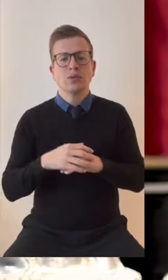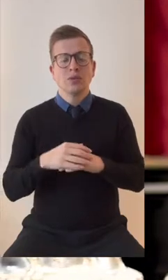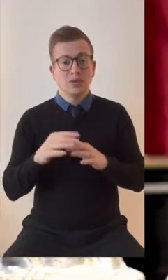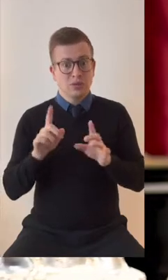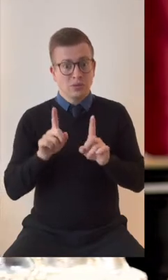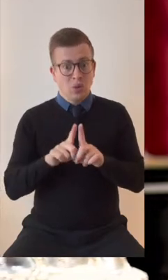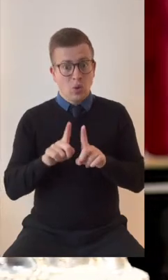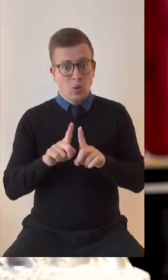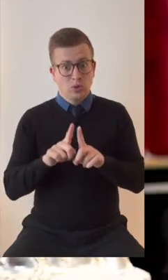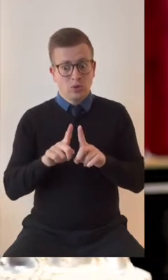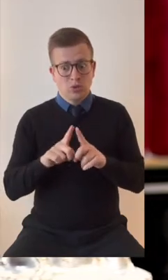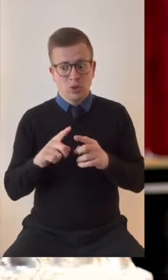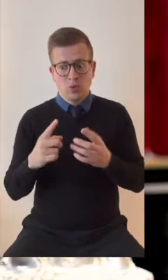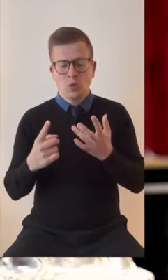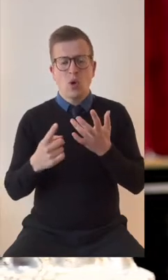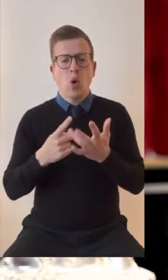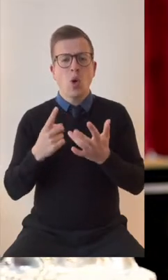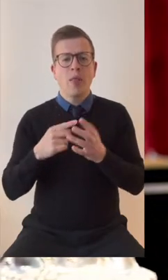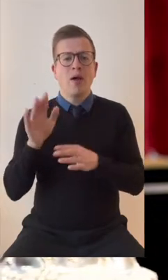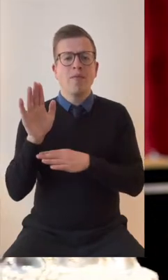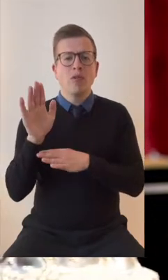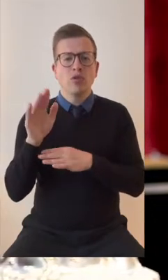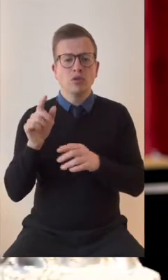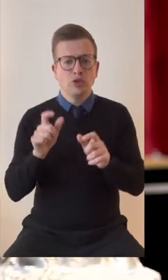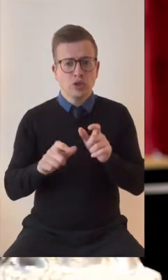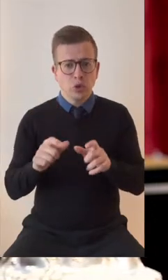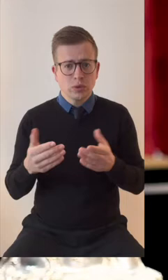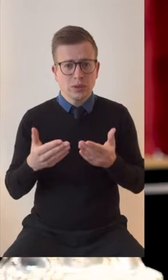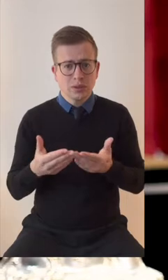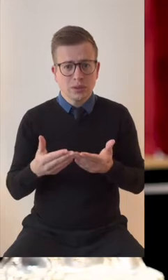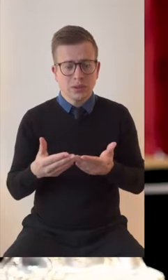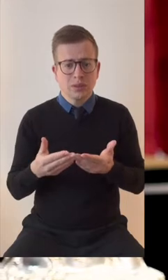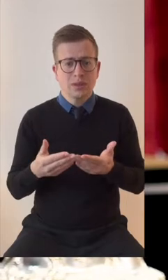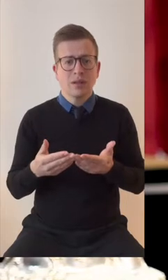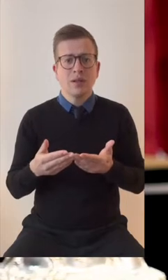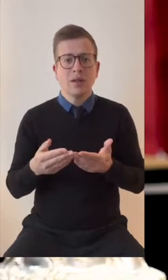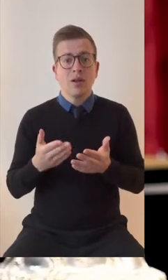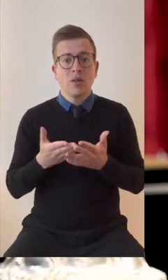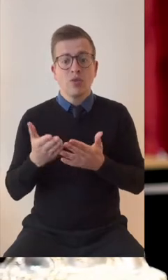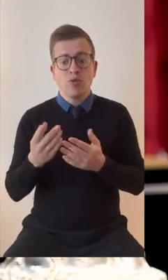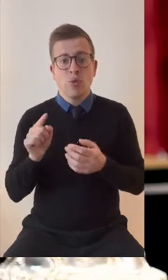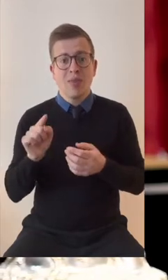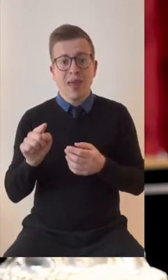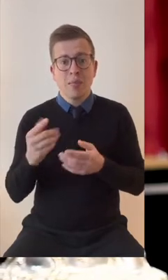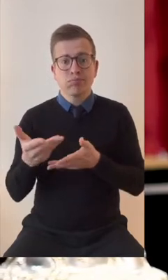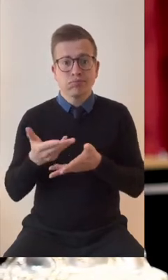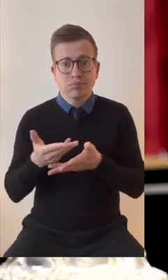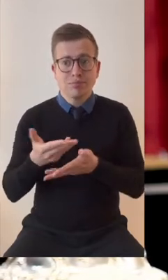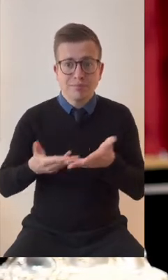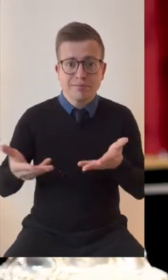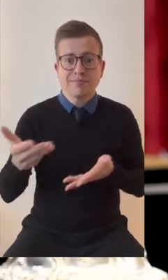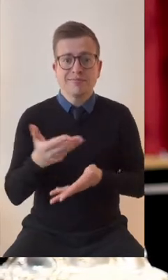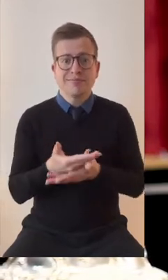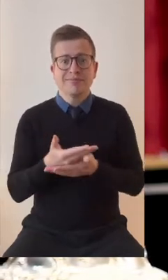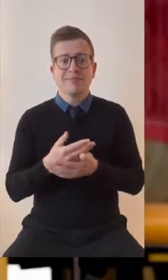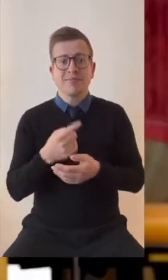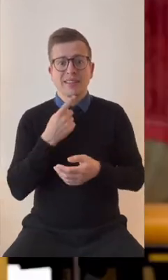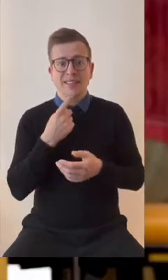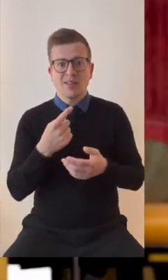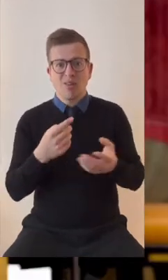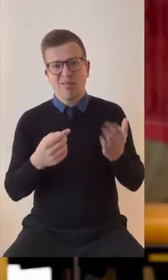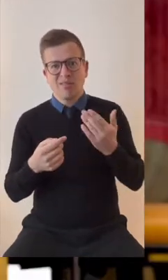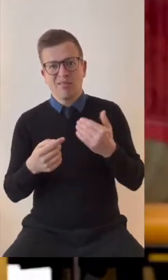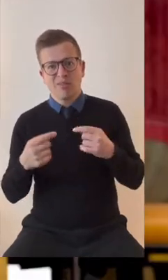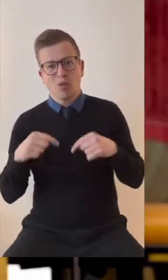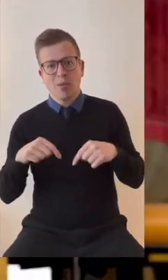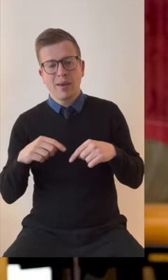of other foreign students there as well. And through them, I was sort of chatting through with them. They sort of